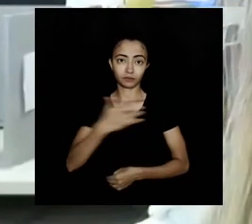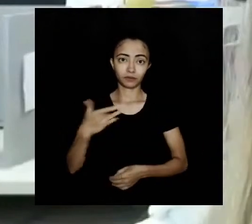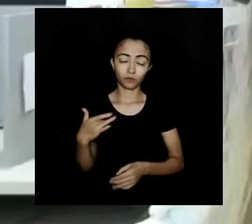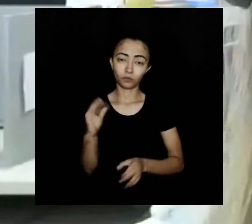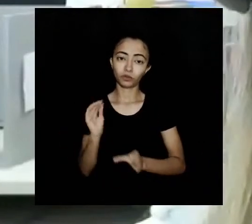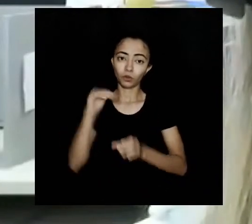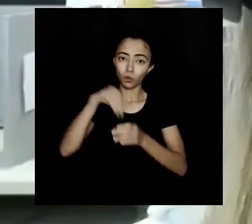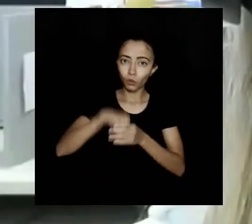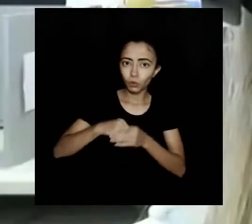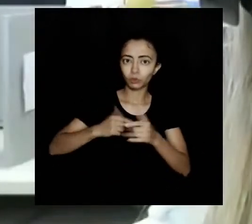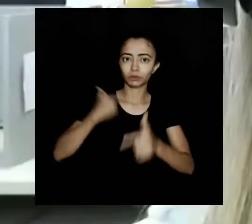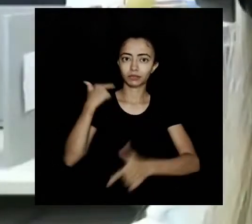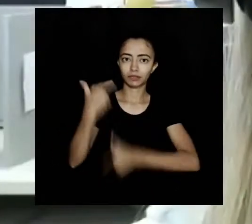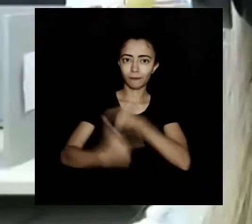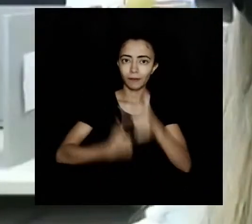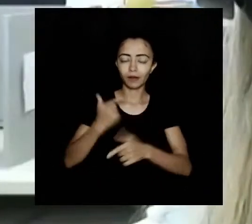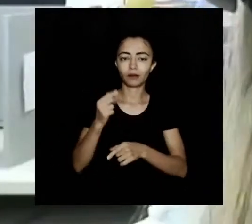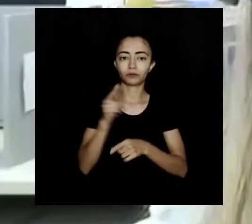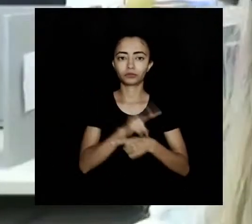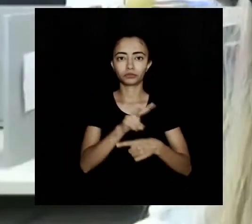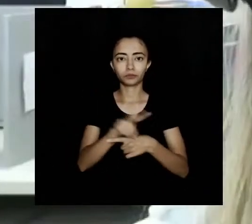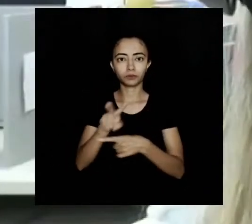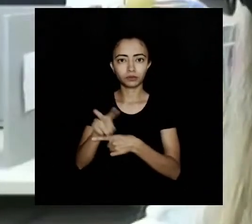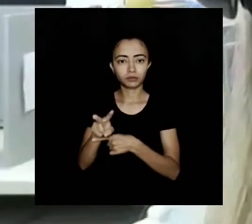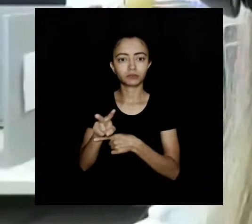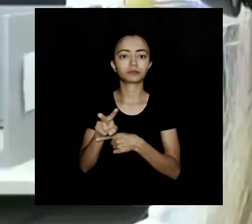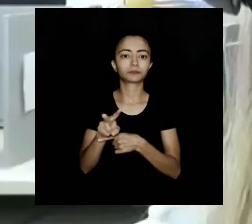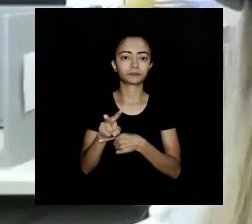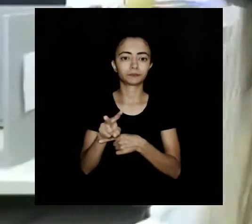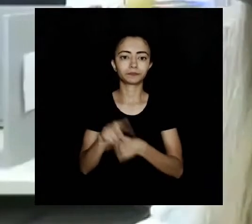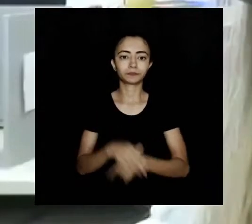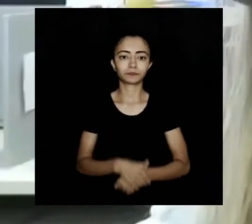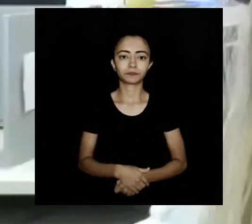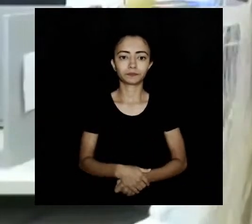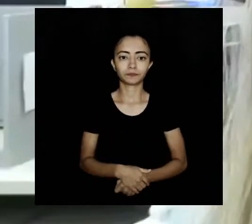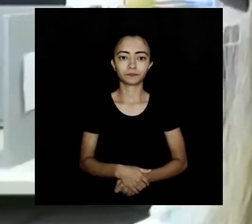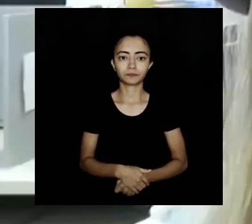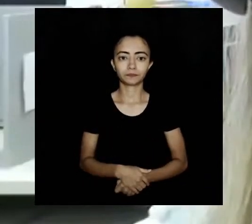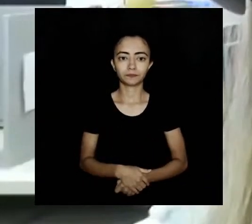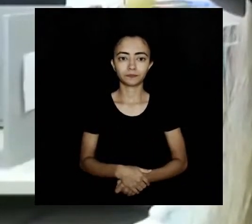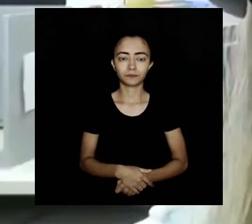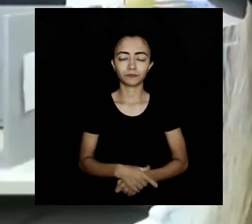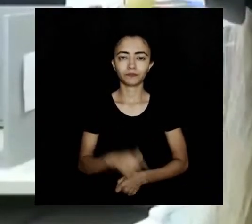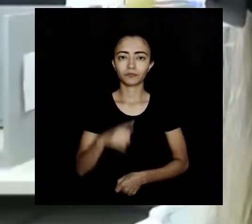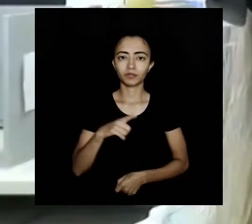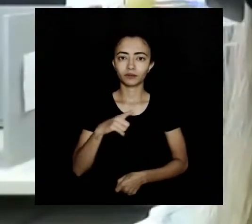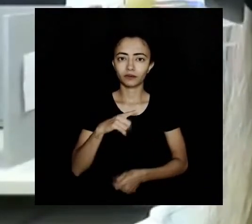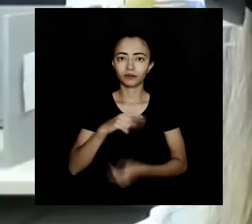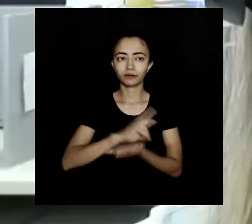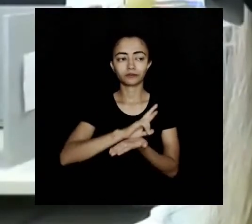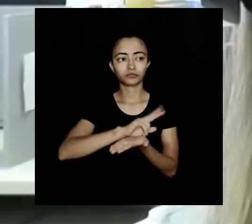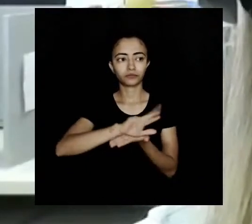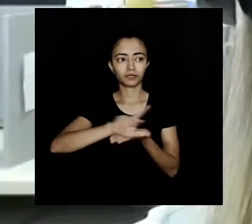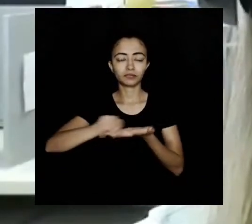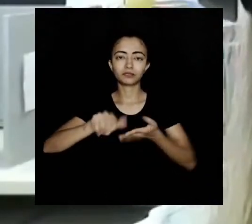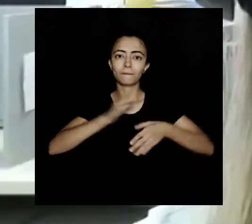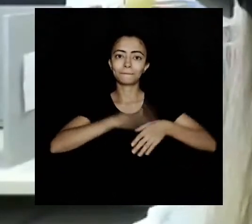is part of this work and defends the breastfeeding,